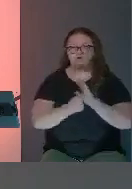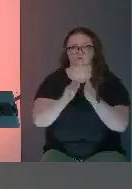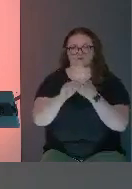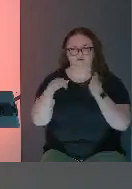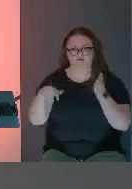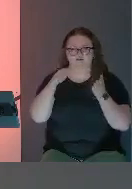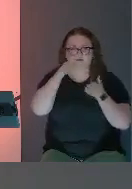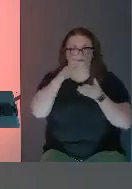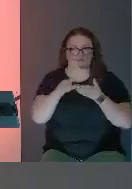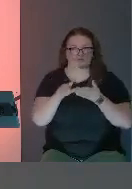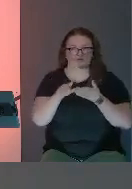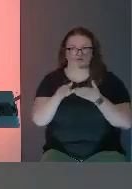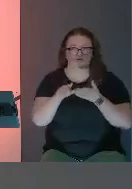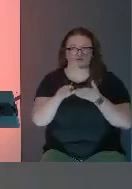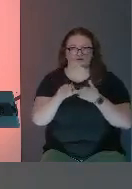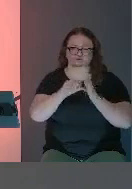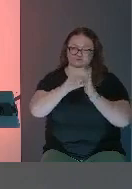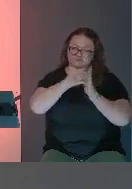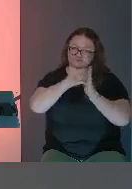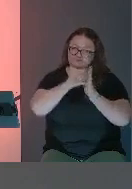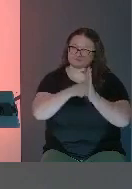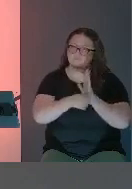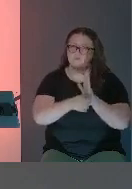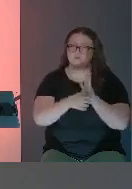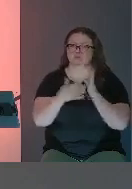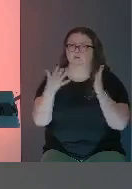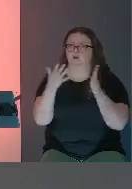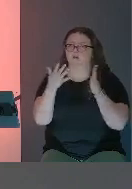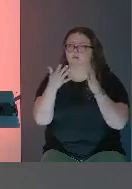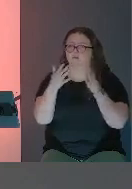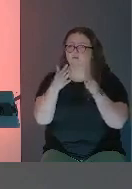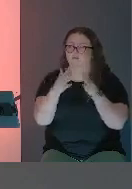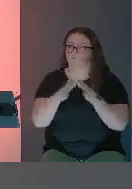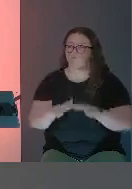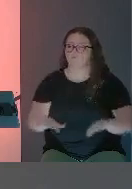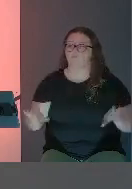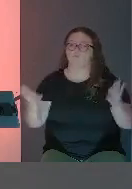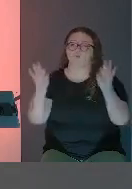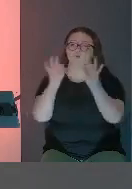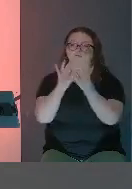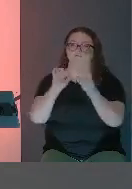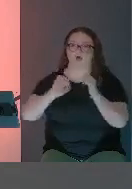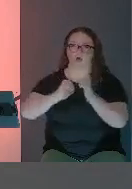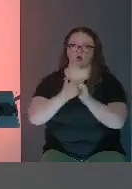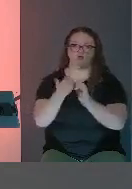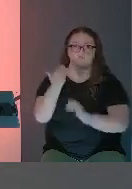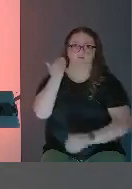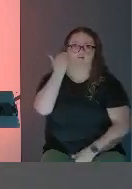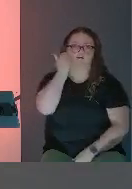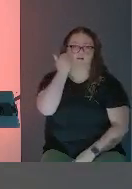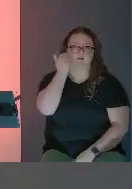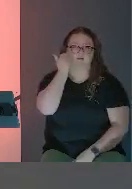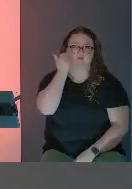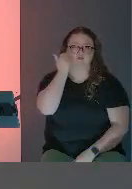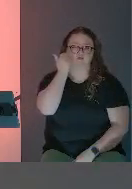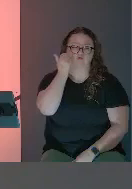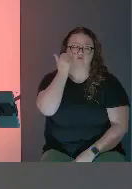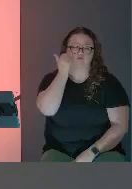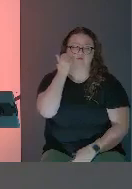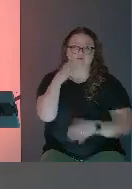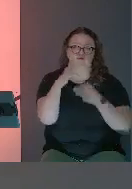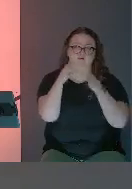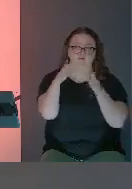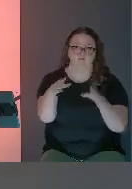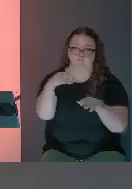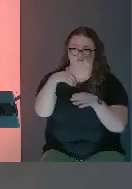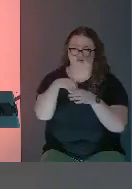letter, he's driving home the importance of how we are to acknowledge the leadership within the context, within the body of